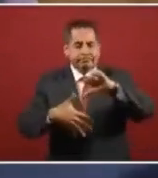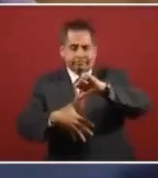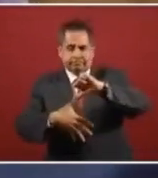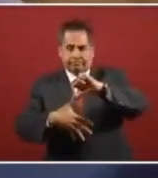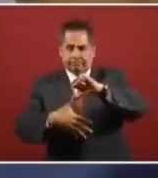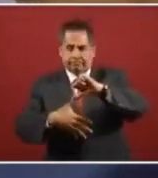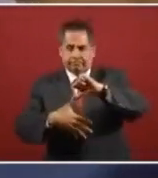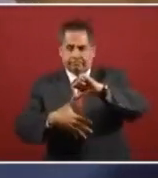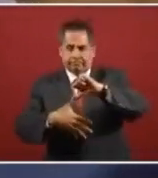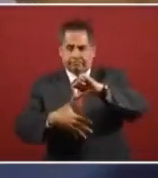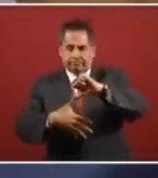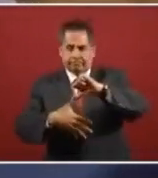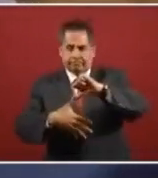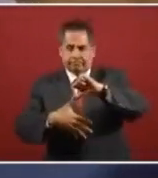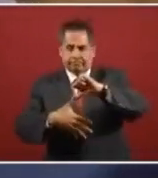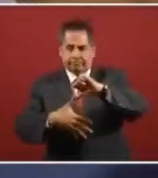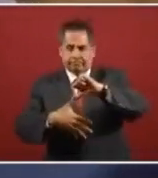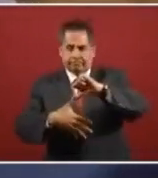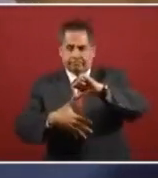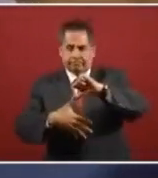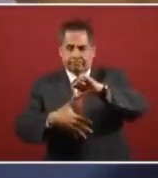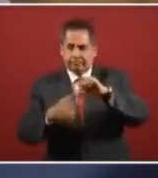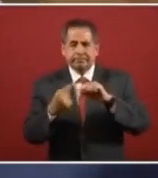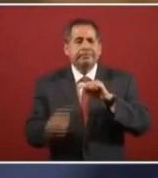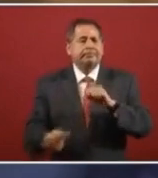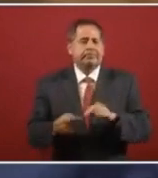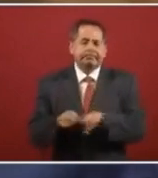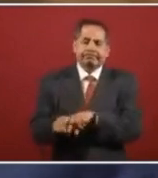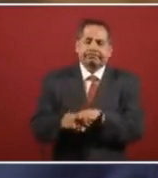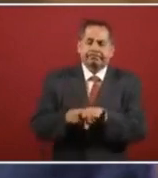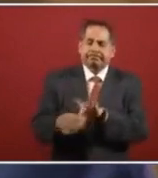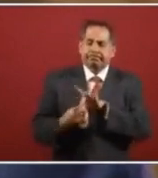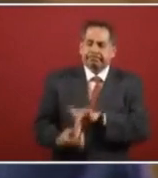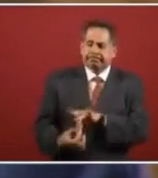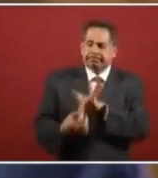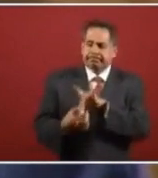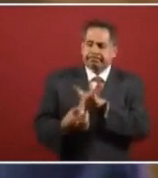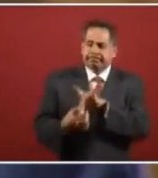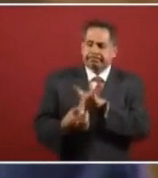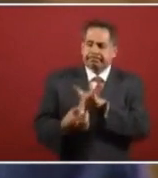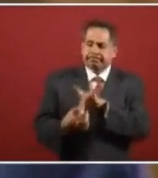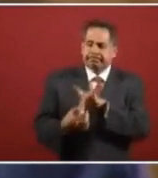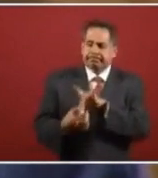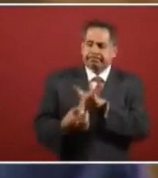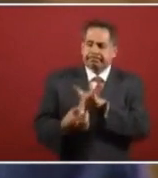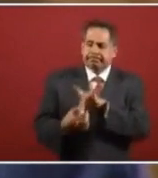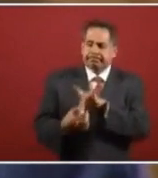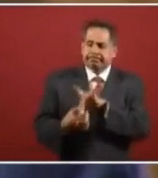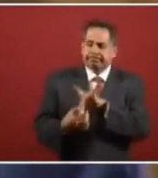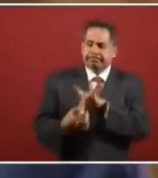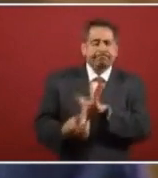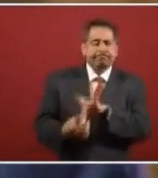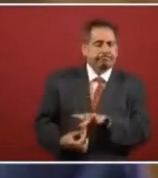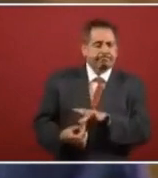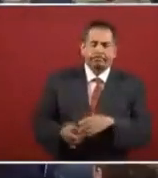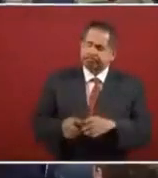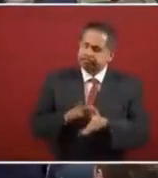of Latin America and the Caribbean